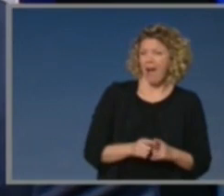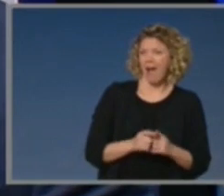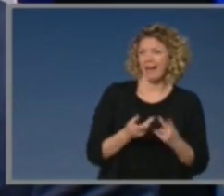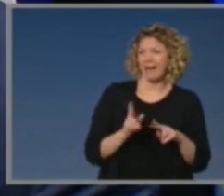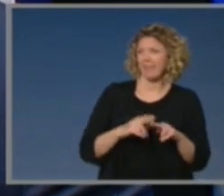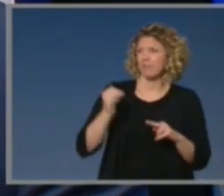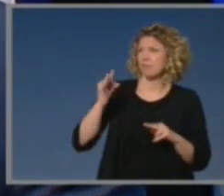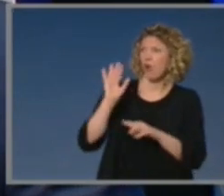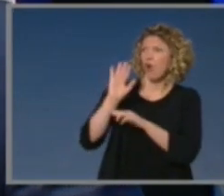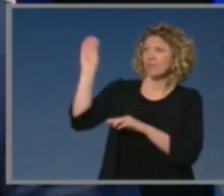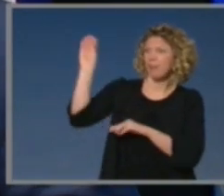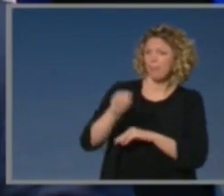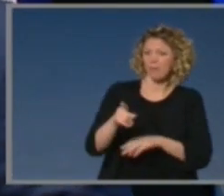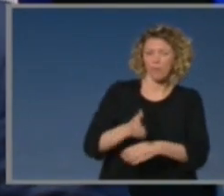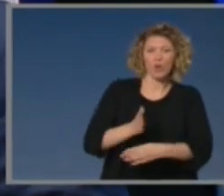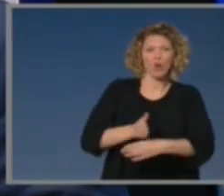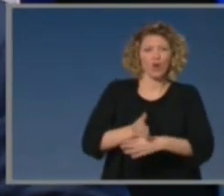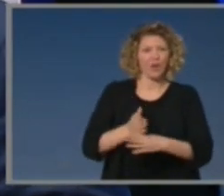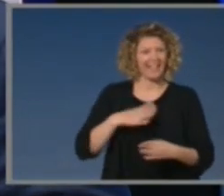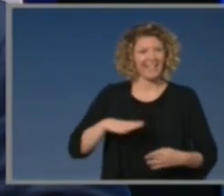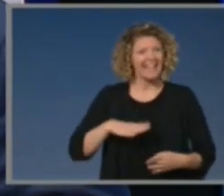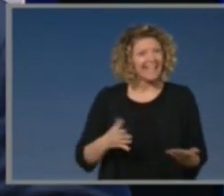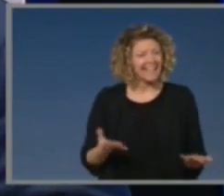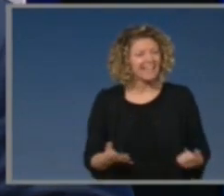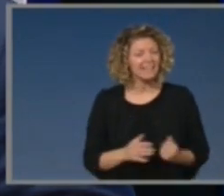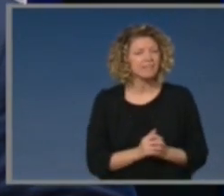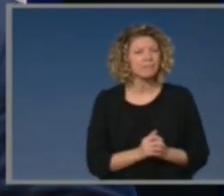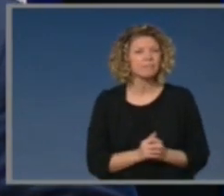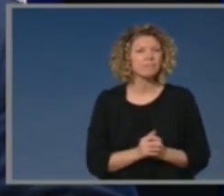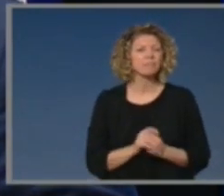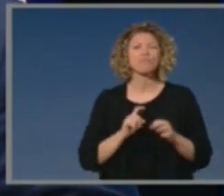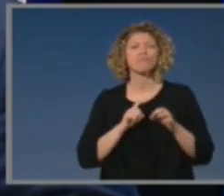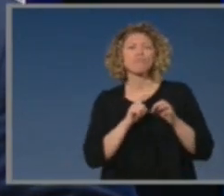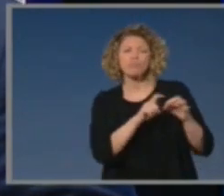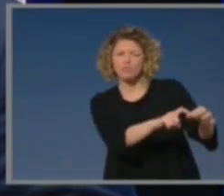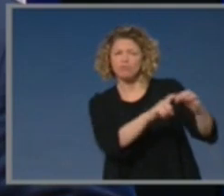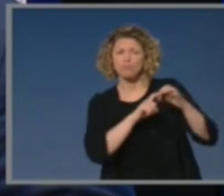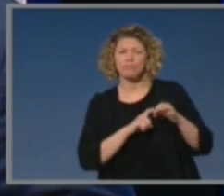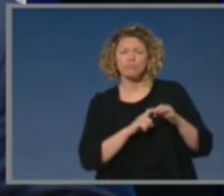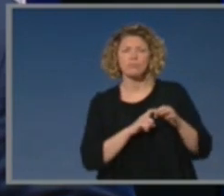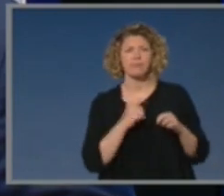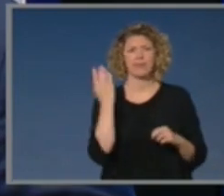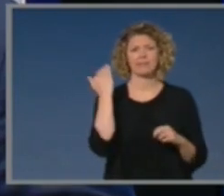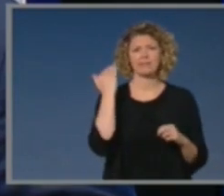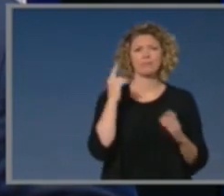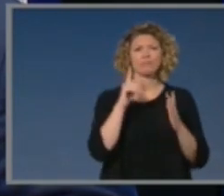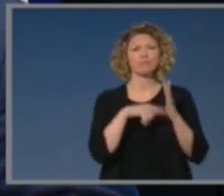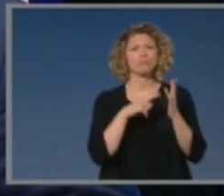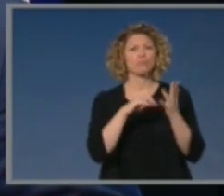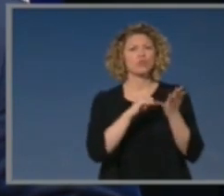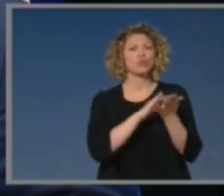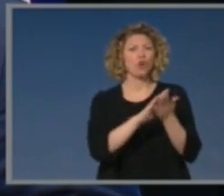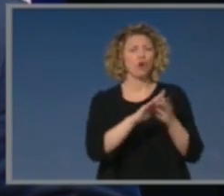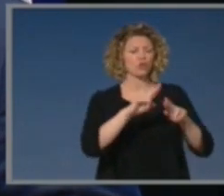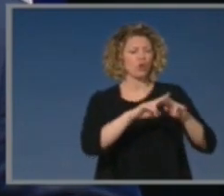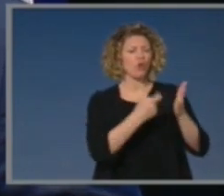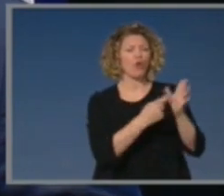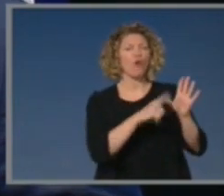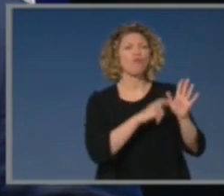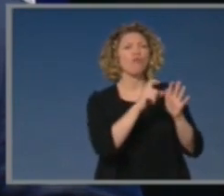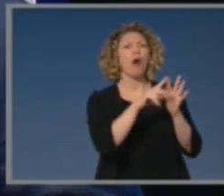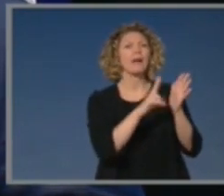those. In Josh Frydenberg's speech just a second ago, he said that your government wouldn't be